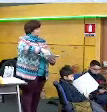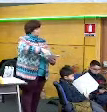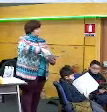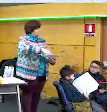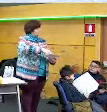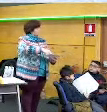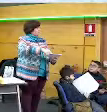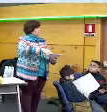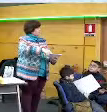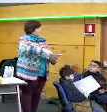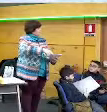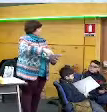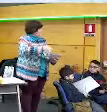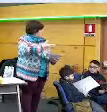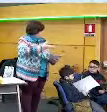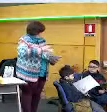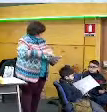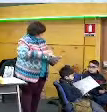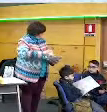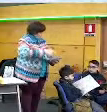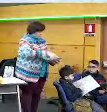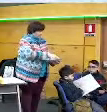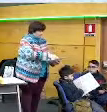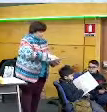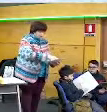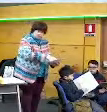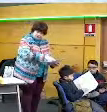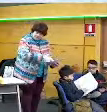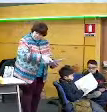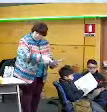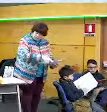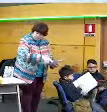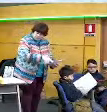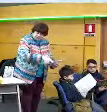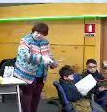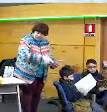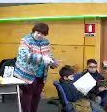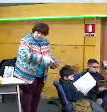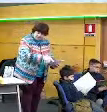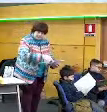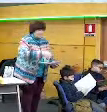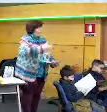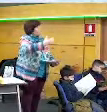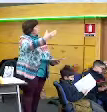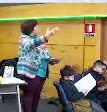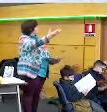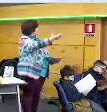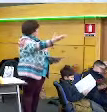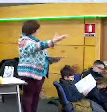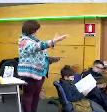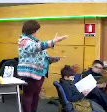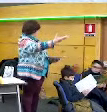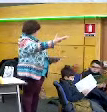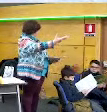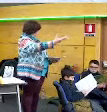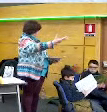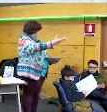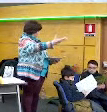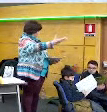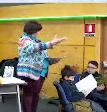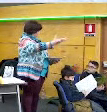going, then you have to look back down, make sure you're saying the words right, and then look back up again.